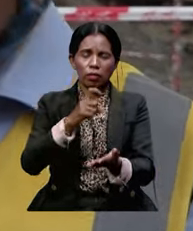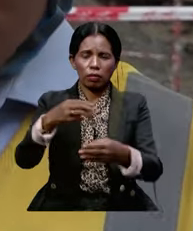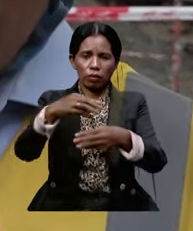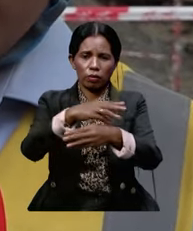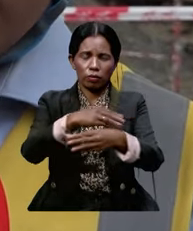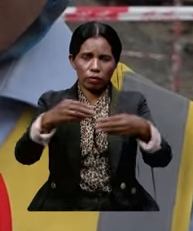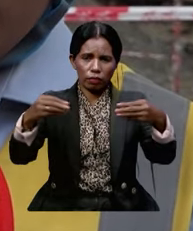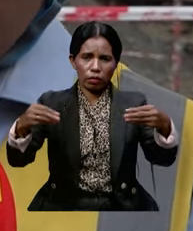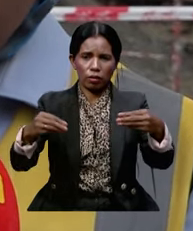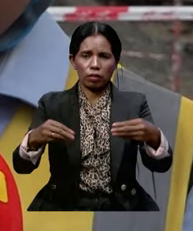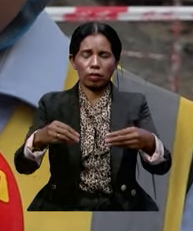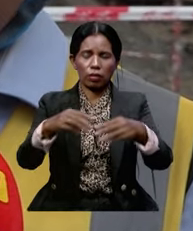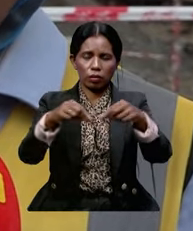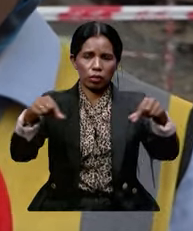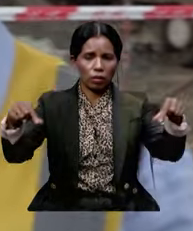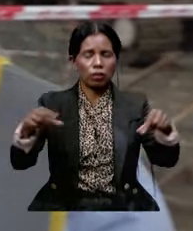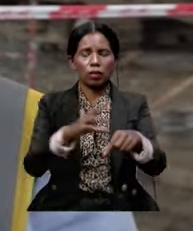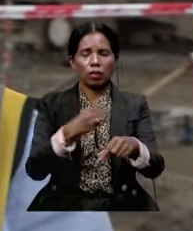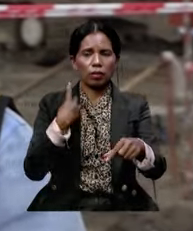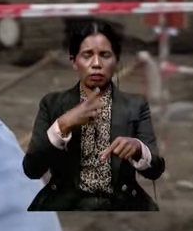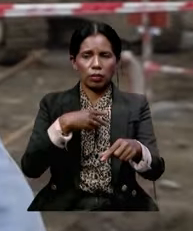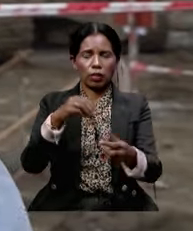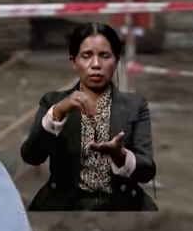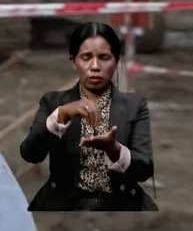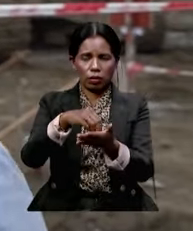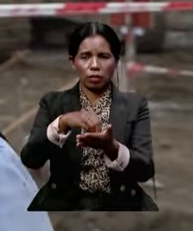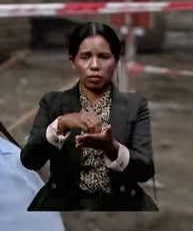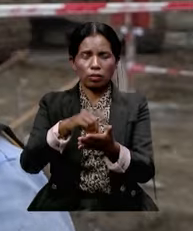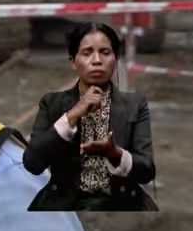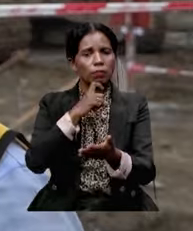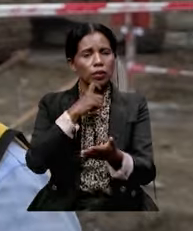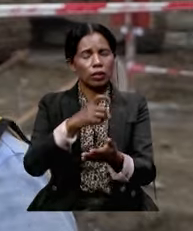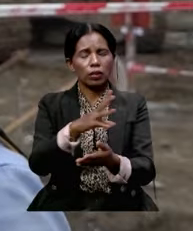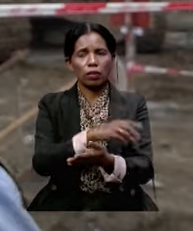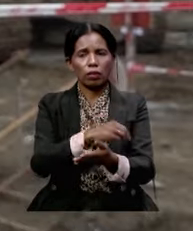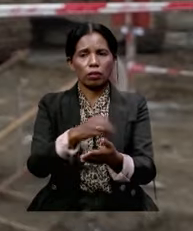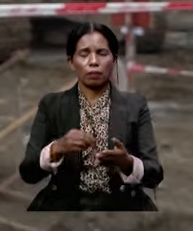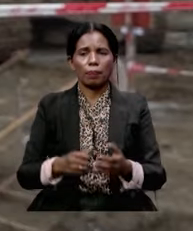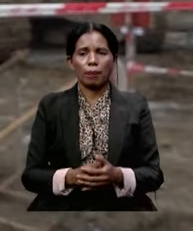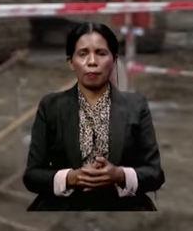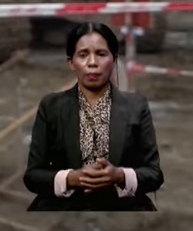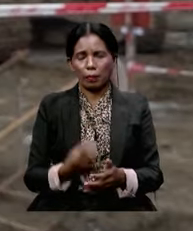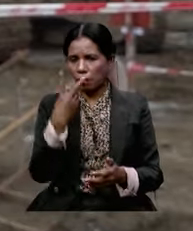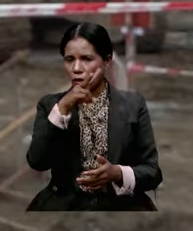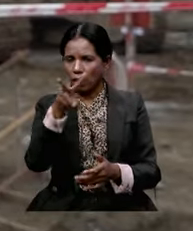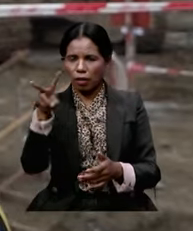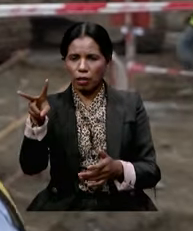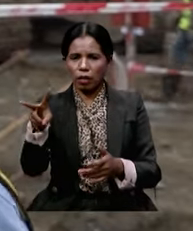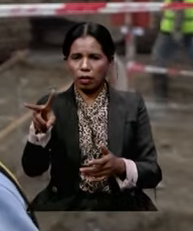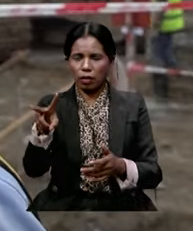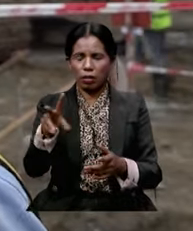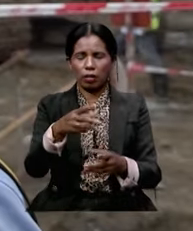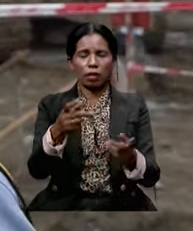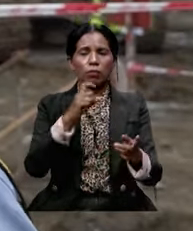the steel bar, with the concrete, with the formwork. Now it's the lean concrete. You see, we will start with the lean